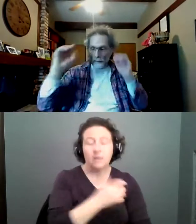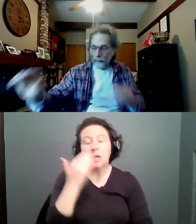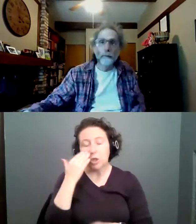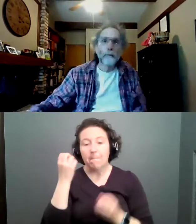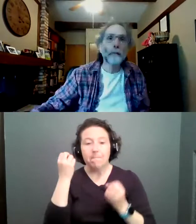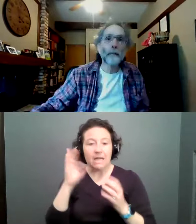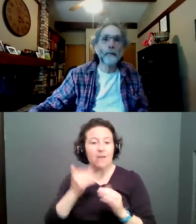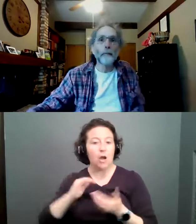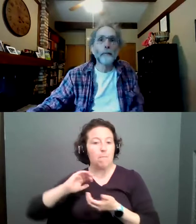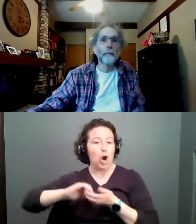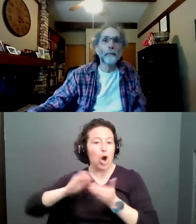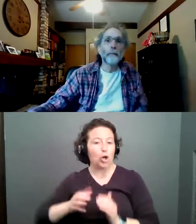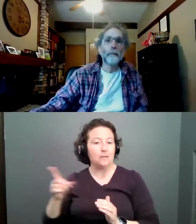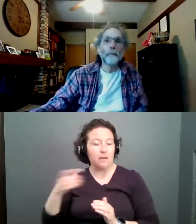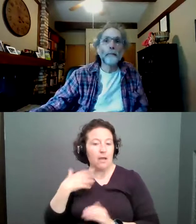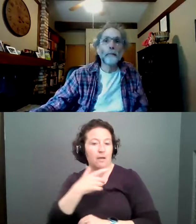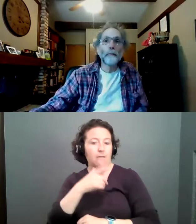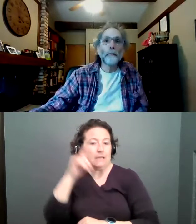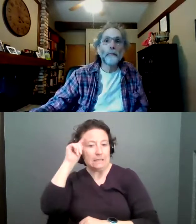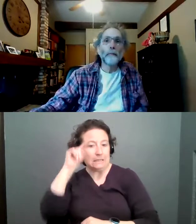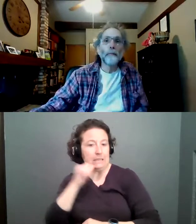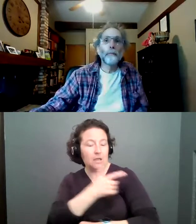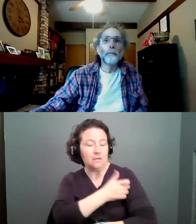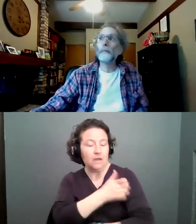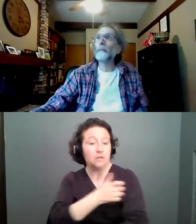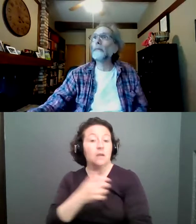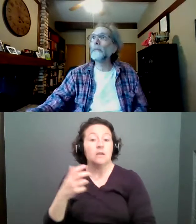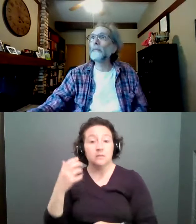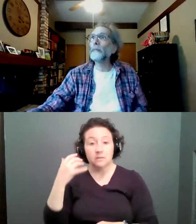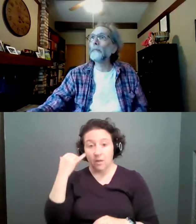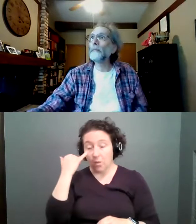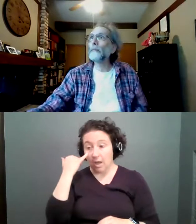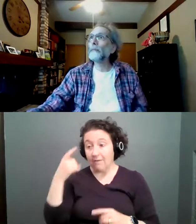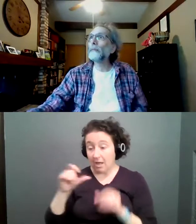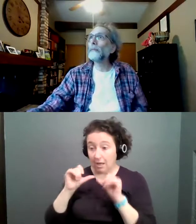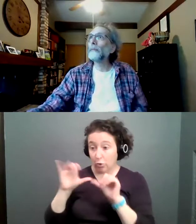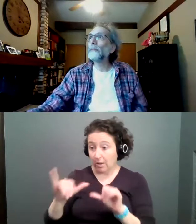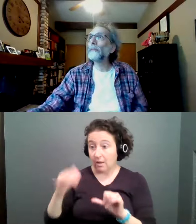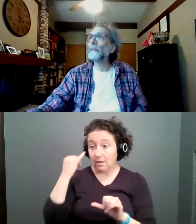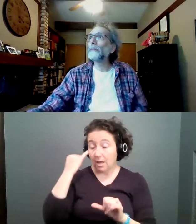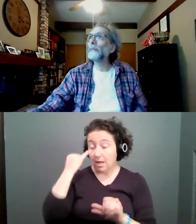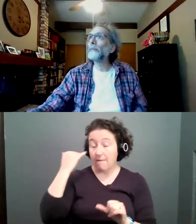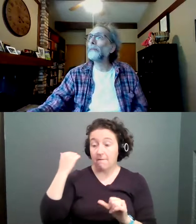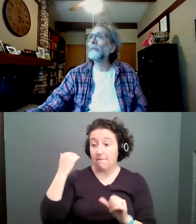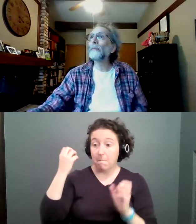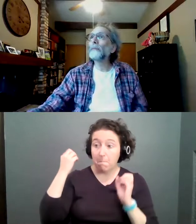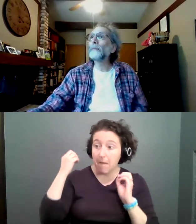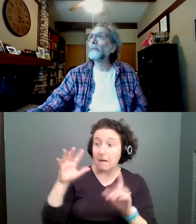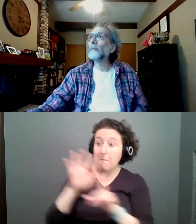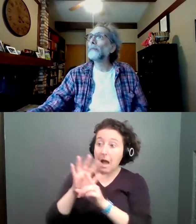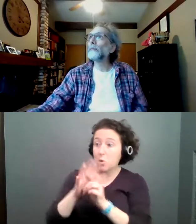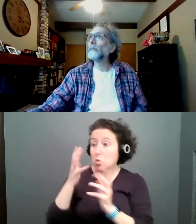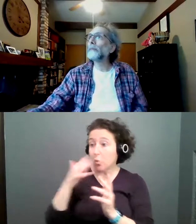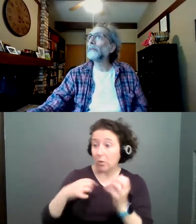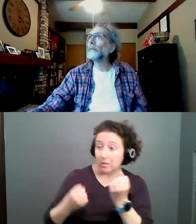they are continuing to vaccinate, we find that there is such a large, excuse me, demand that we need to come in and support that,